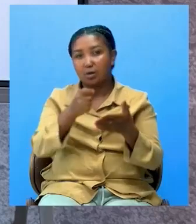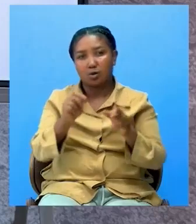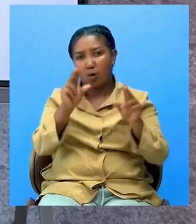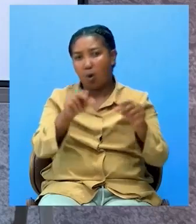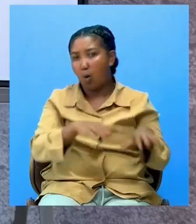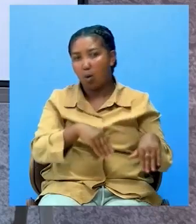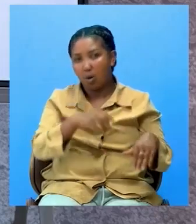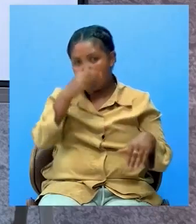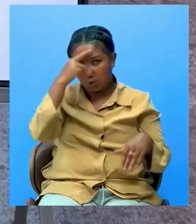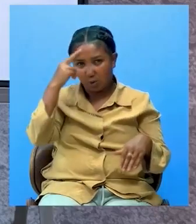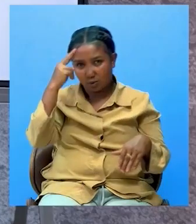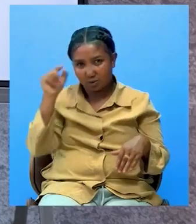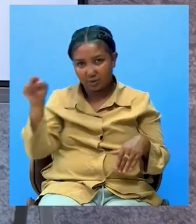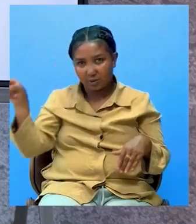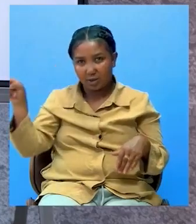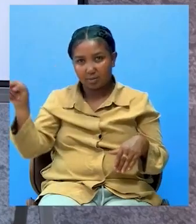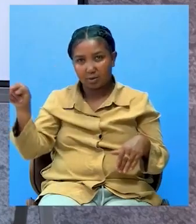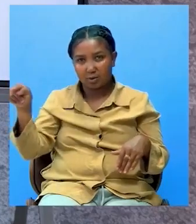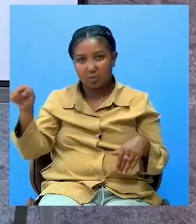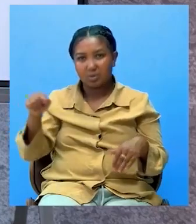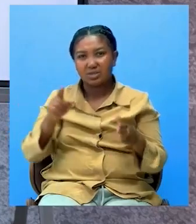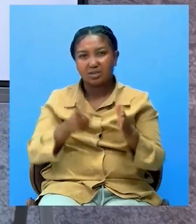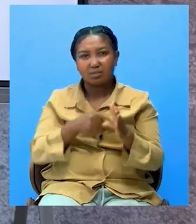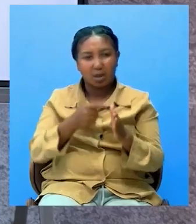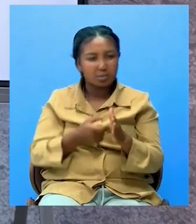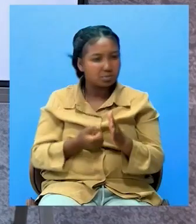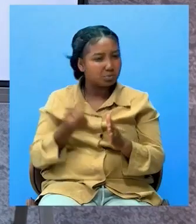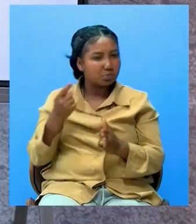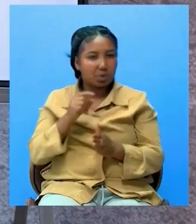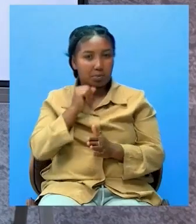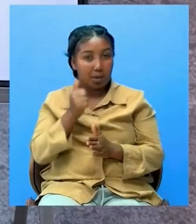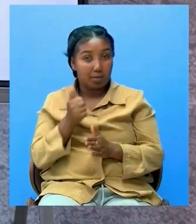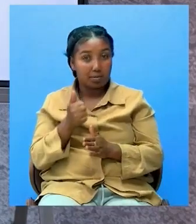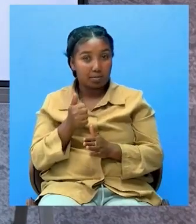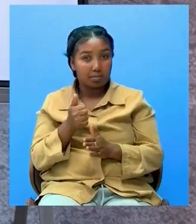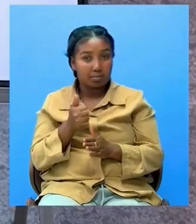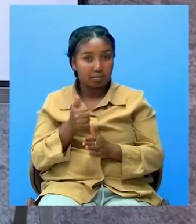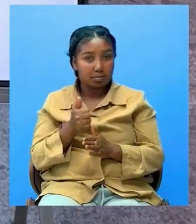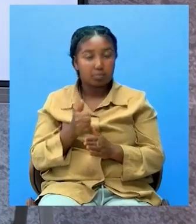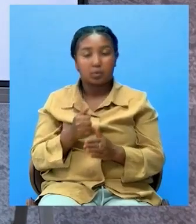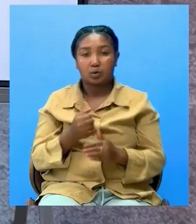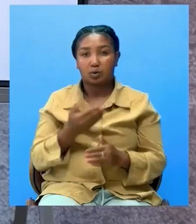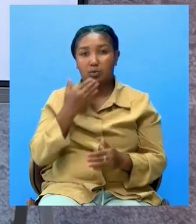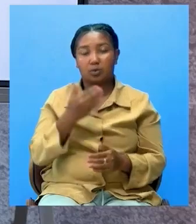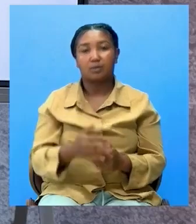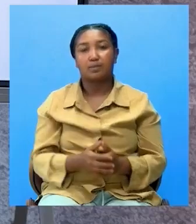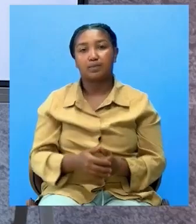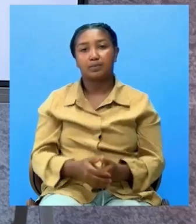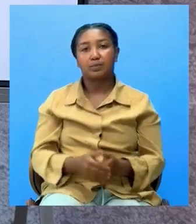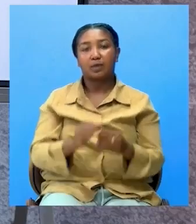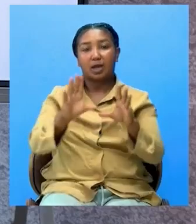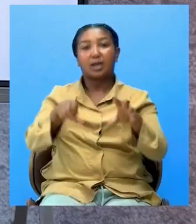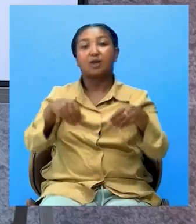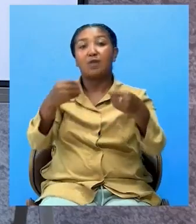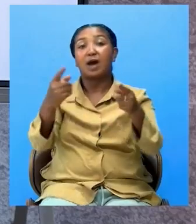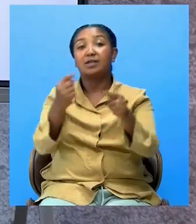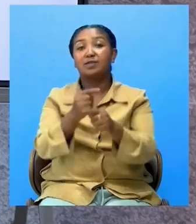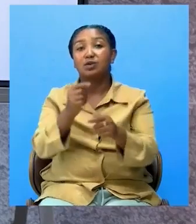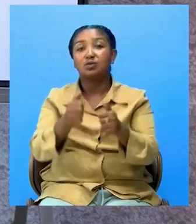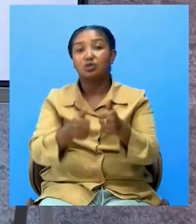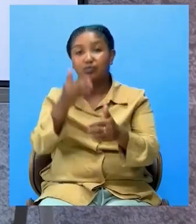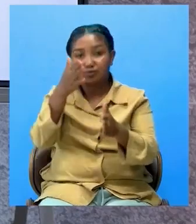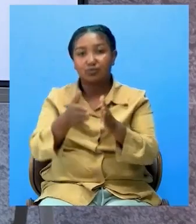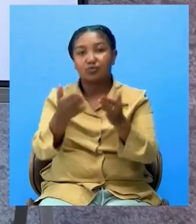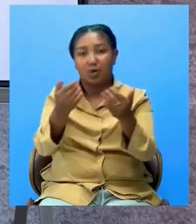forms because they are sometimes informal. Is it clear? Good. Now I want to give you an activity which should be